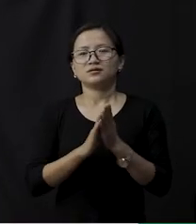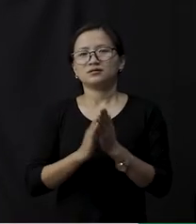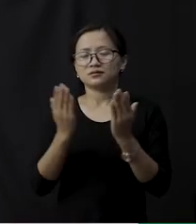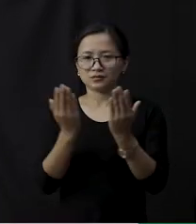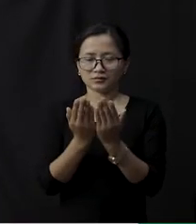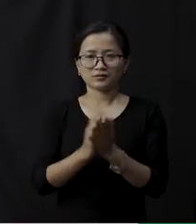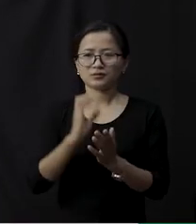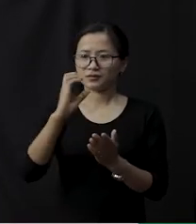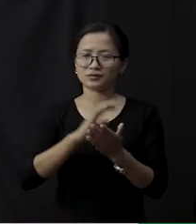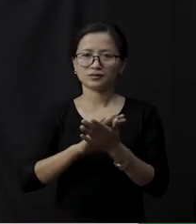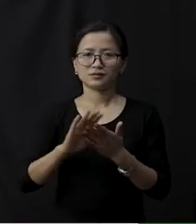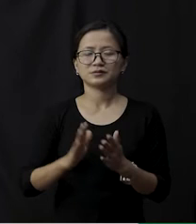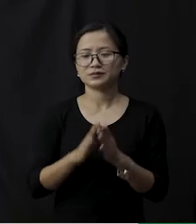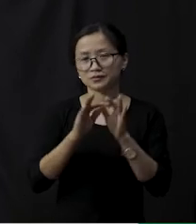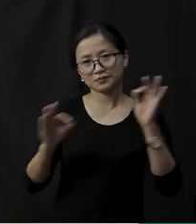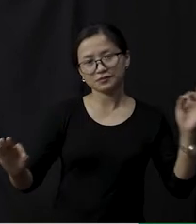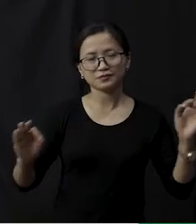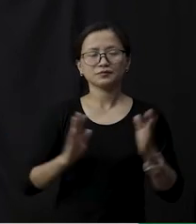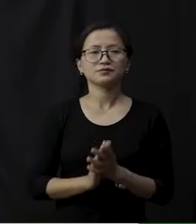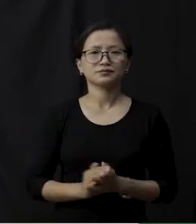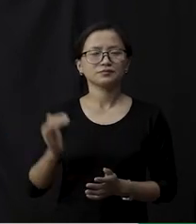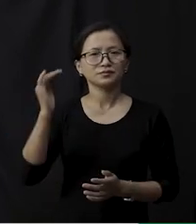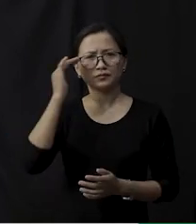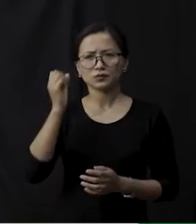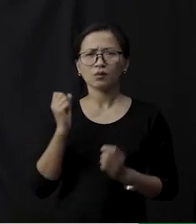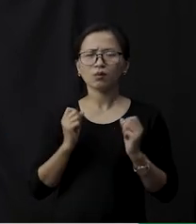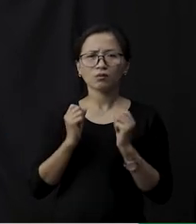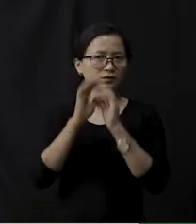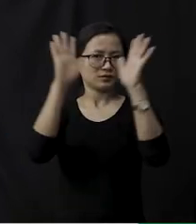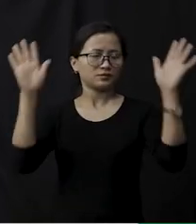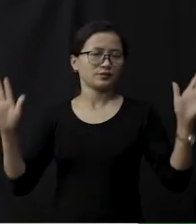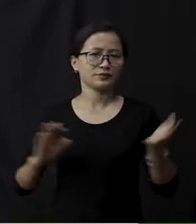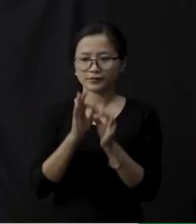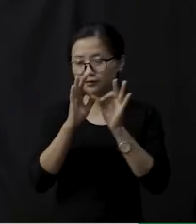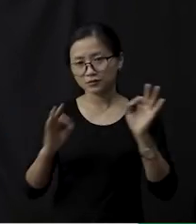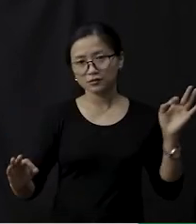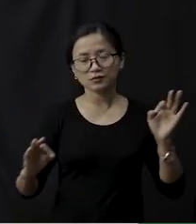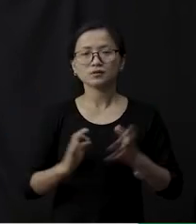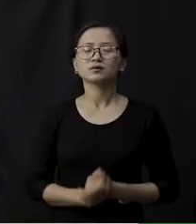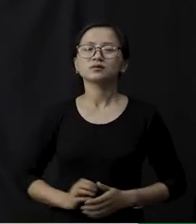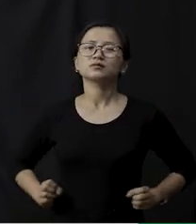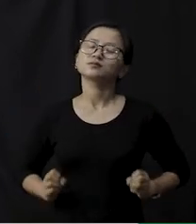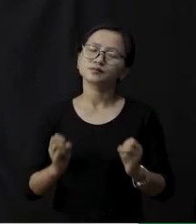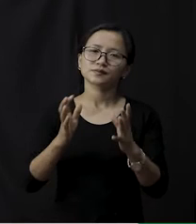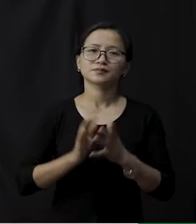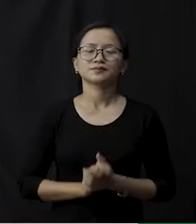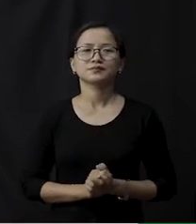this chapter, it starts with a story, okay? And you are all excited with a story, right? So we start with a